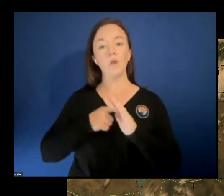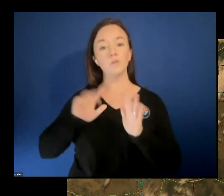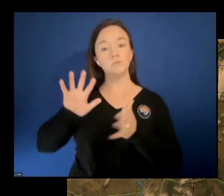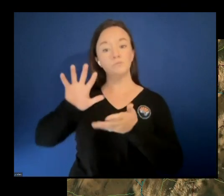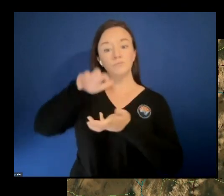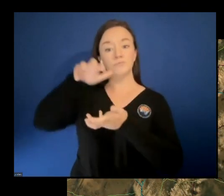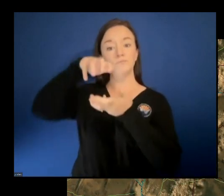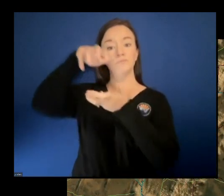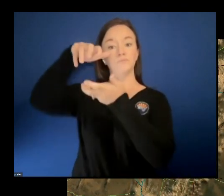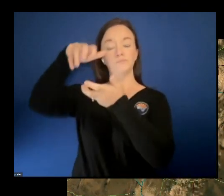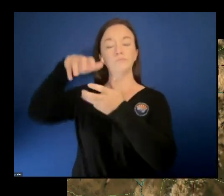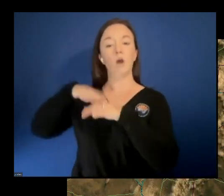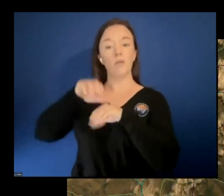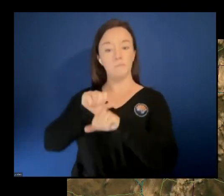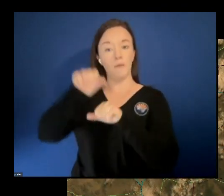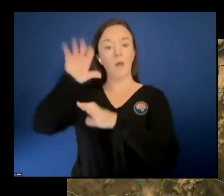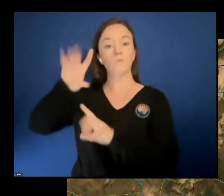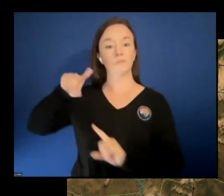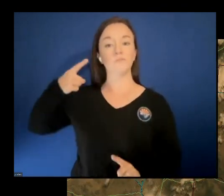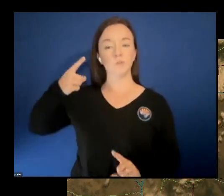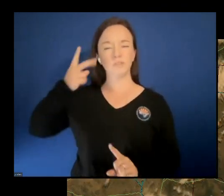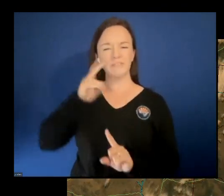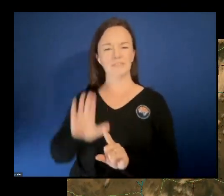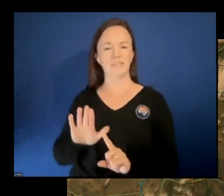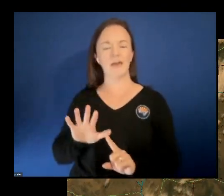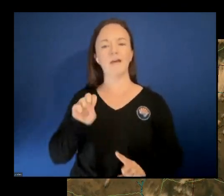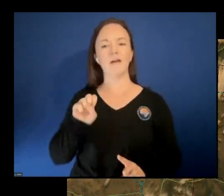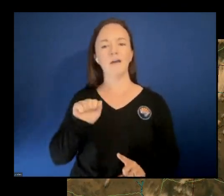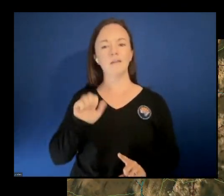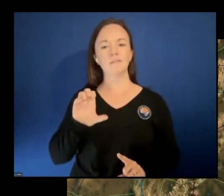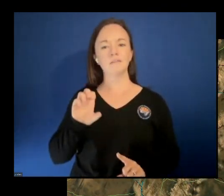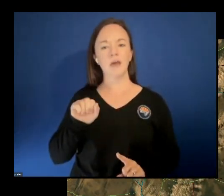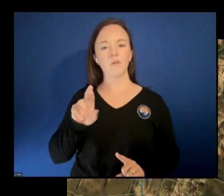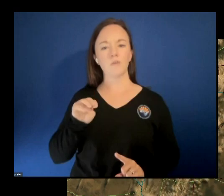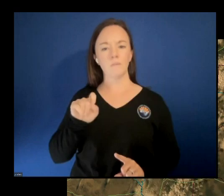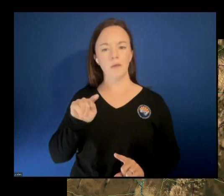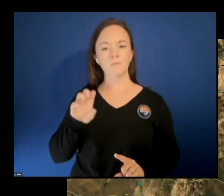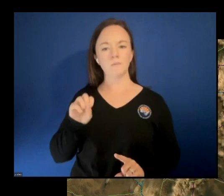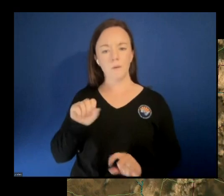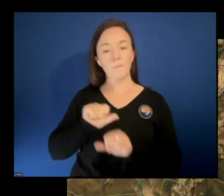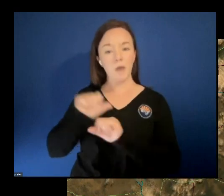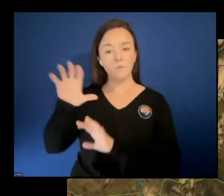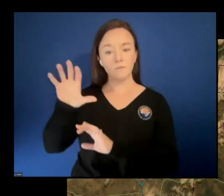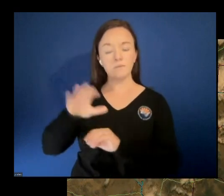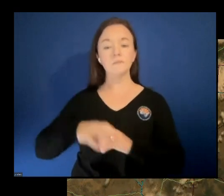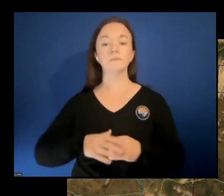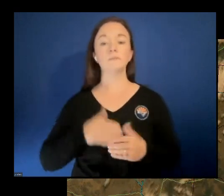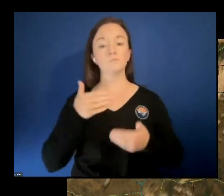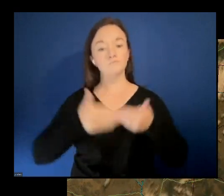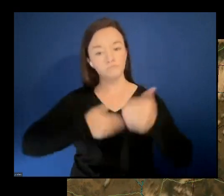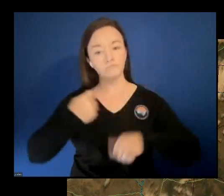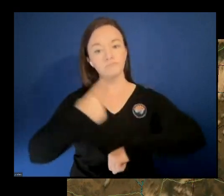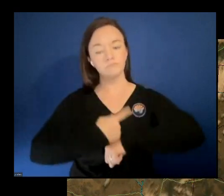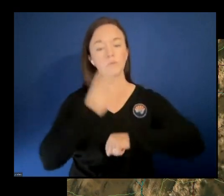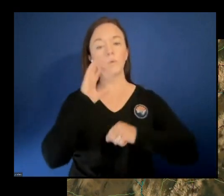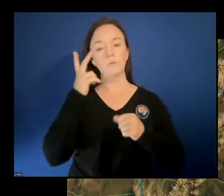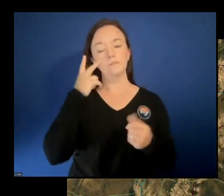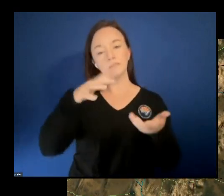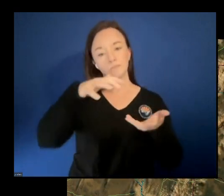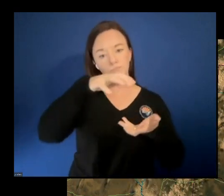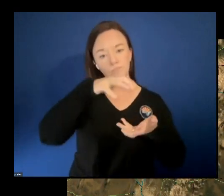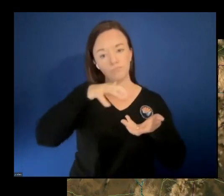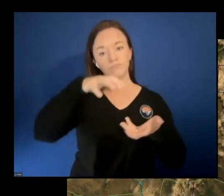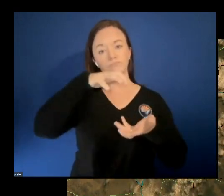you can kind of see down here across the Sacramento Mountains. So as the day goes on, we're going to start to see the clouds develop once again like we